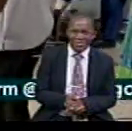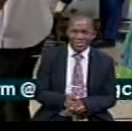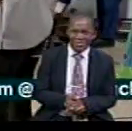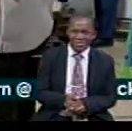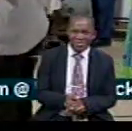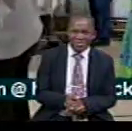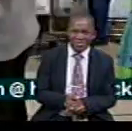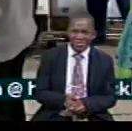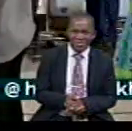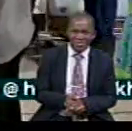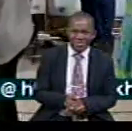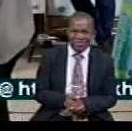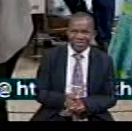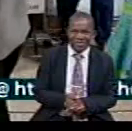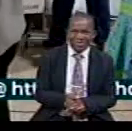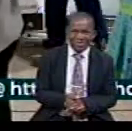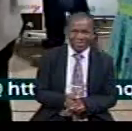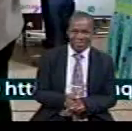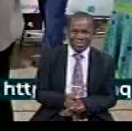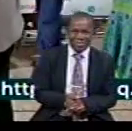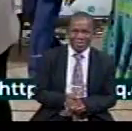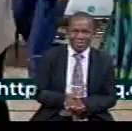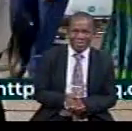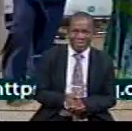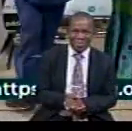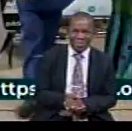Hallelujah. Hallelujah.